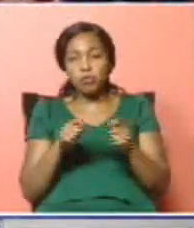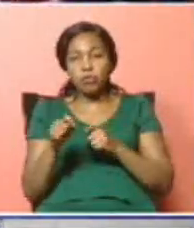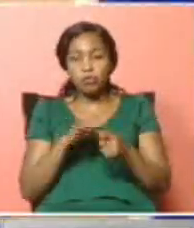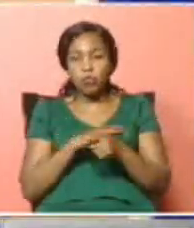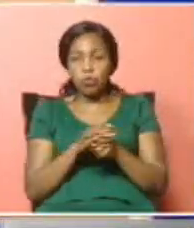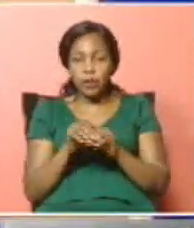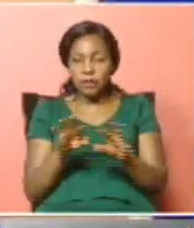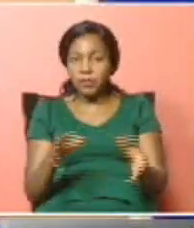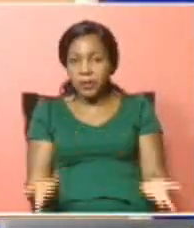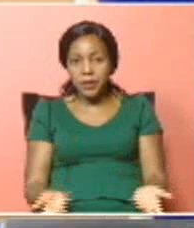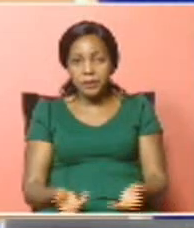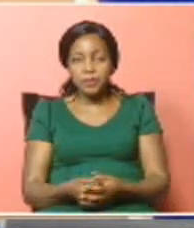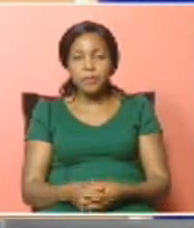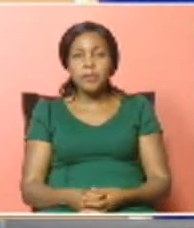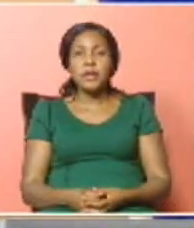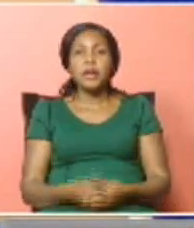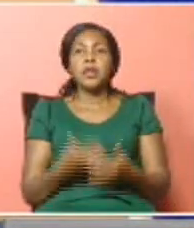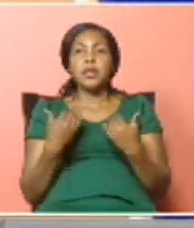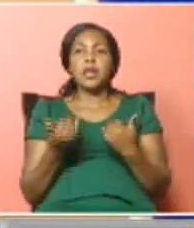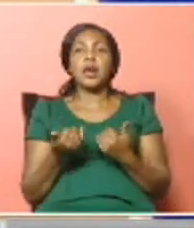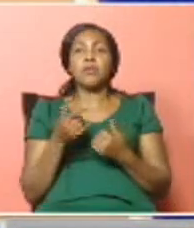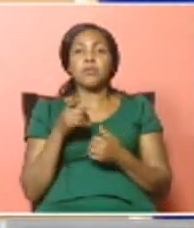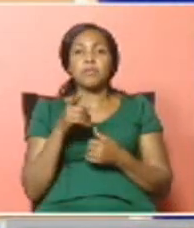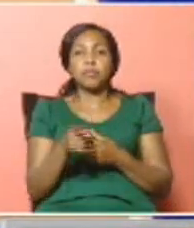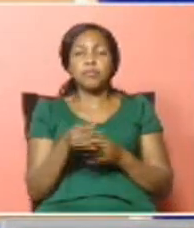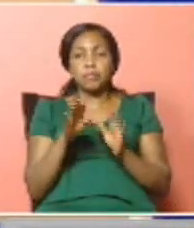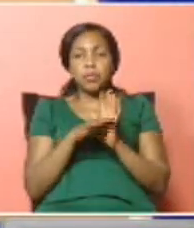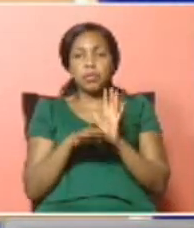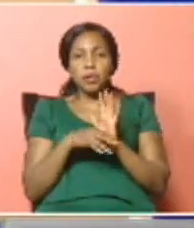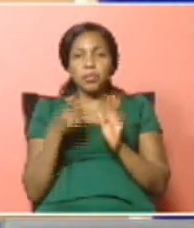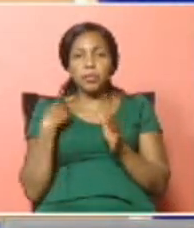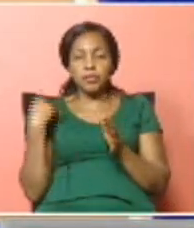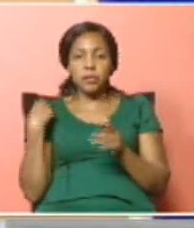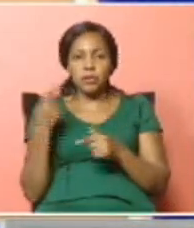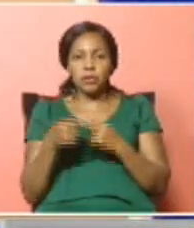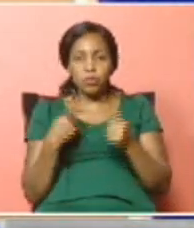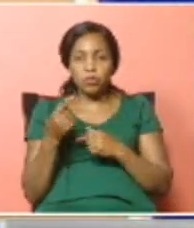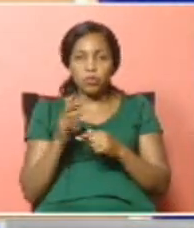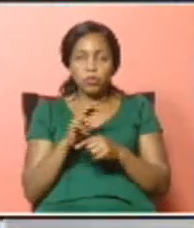program officer from Africa Freedom of Information Center, Mathias Mwesige. You're still watching NTV tonight.